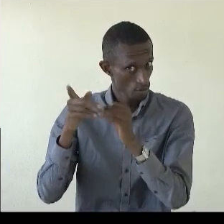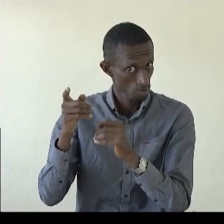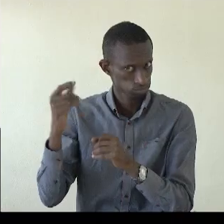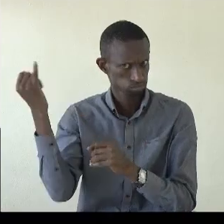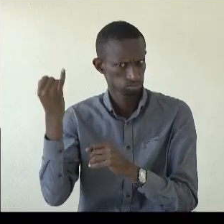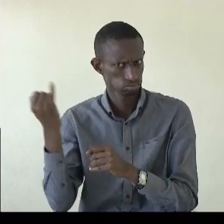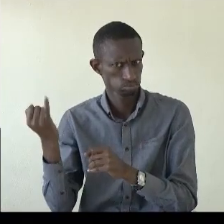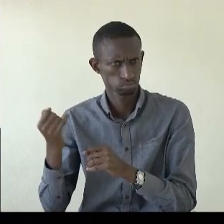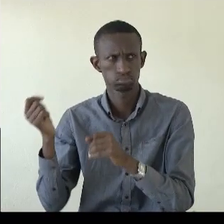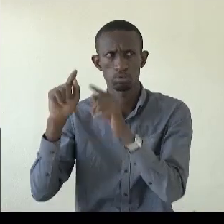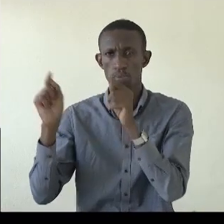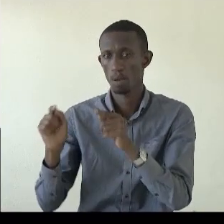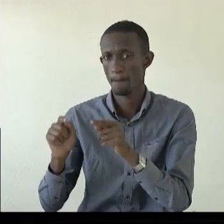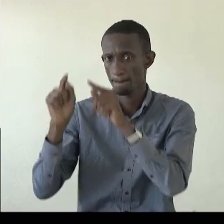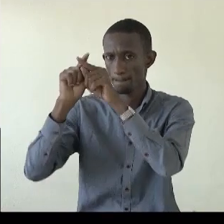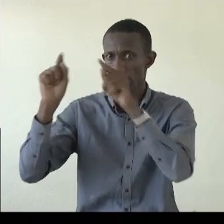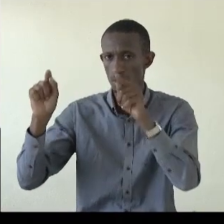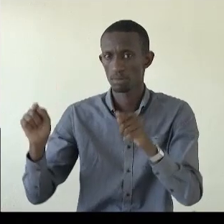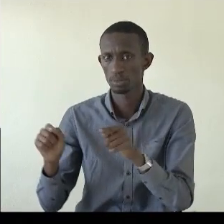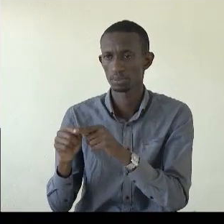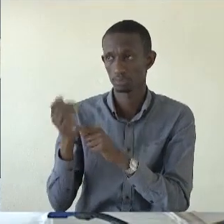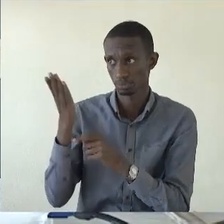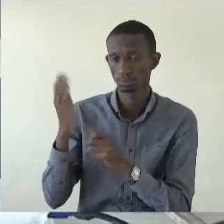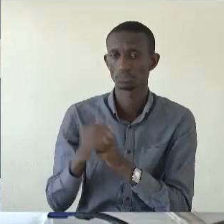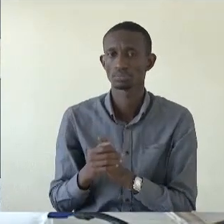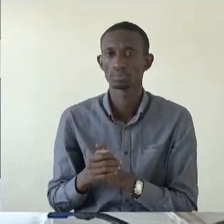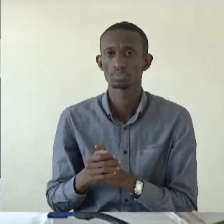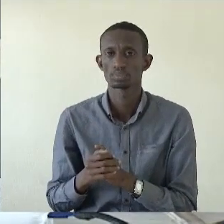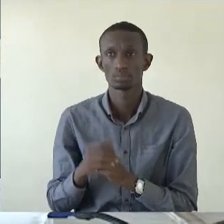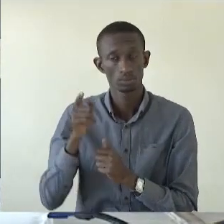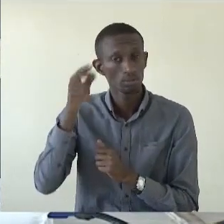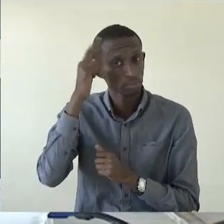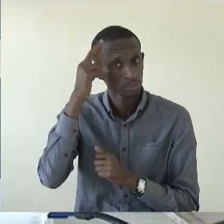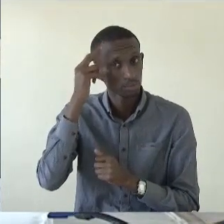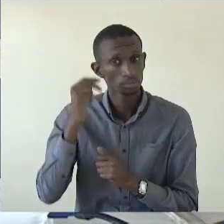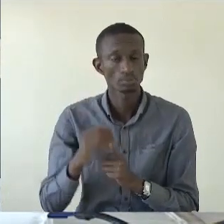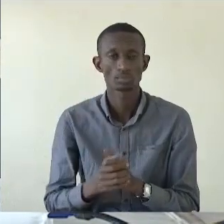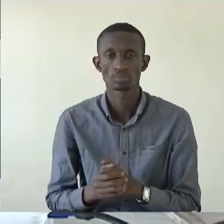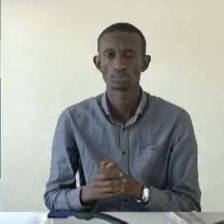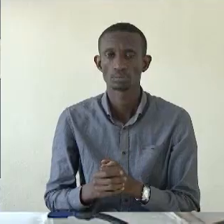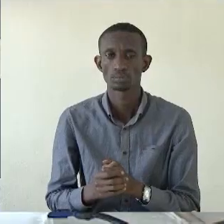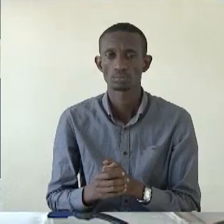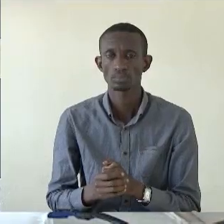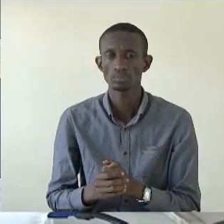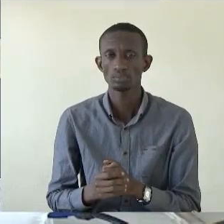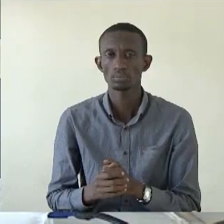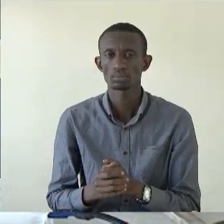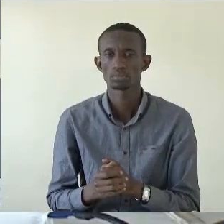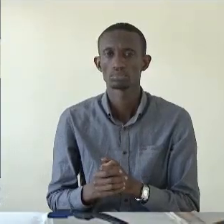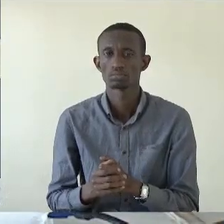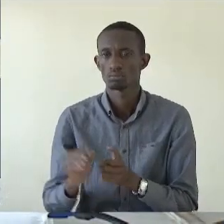this is how the structure looks like. Remember the